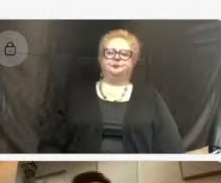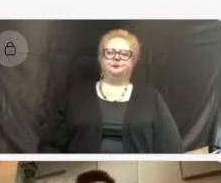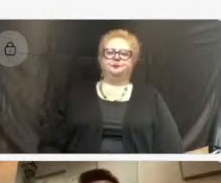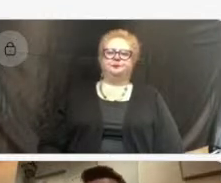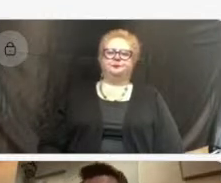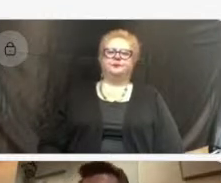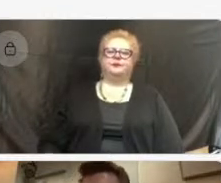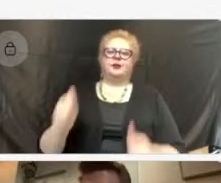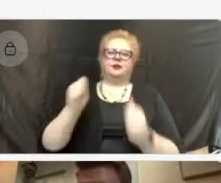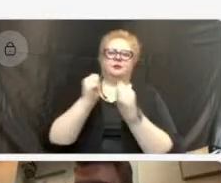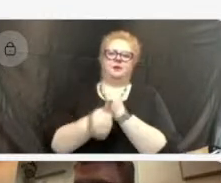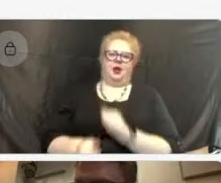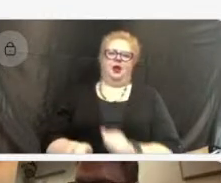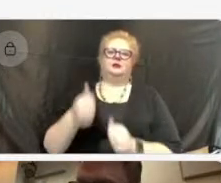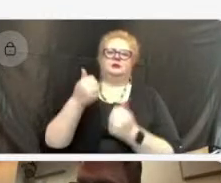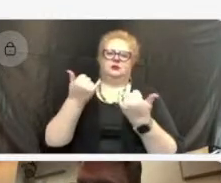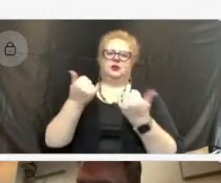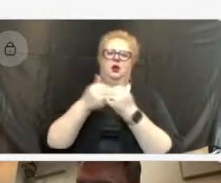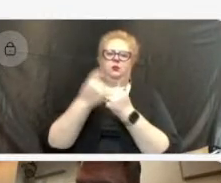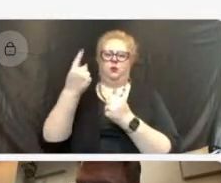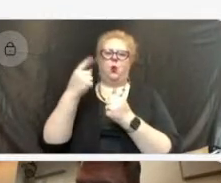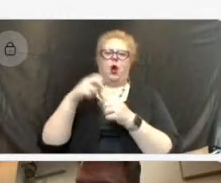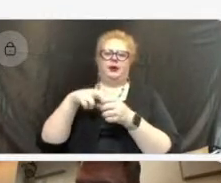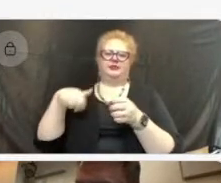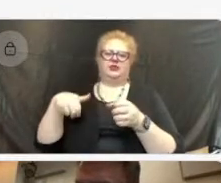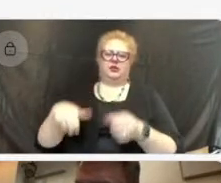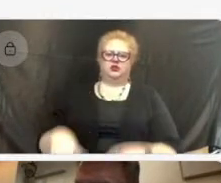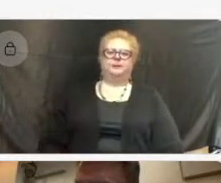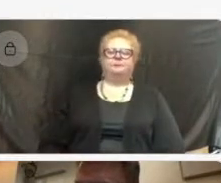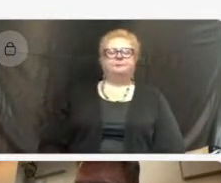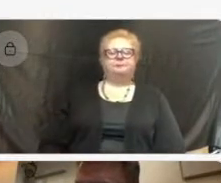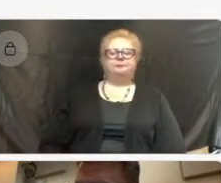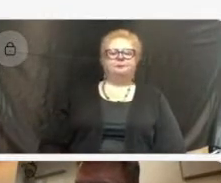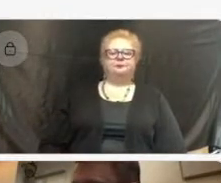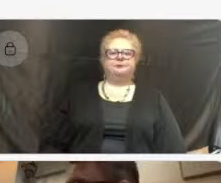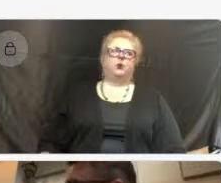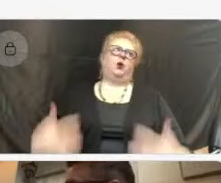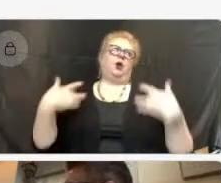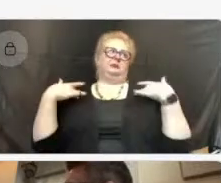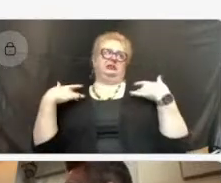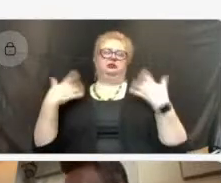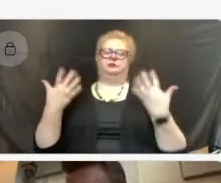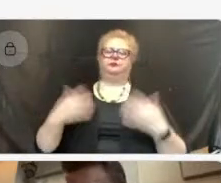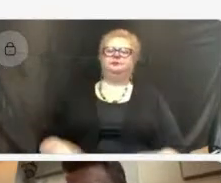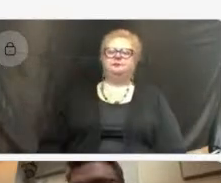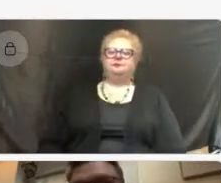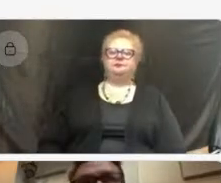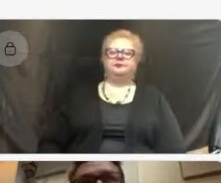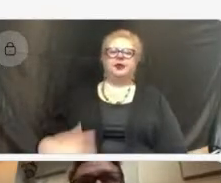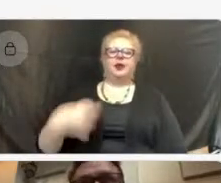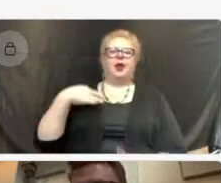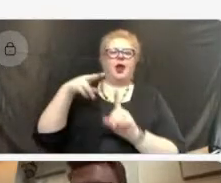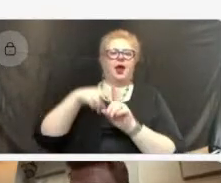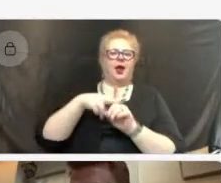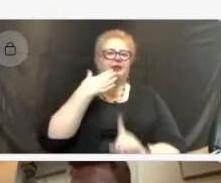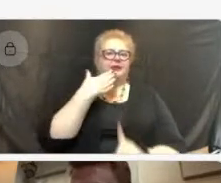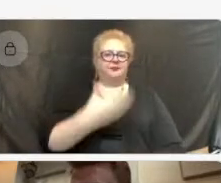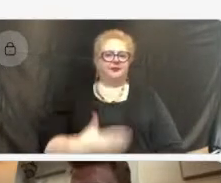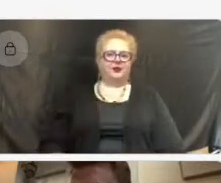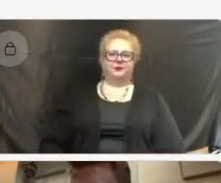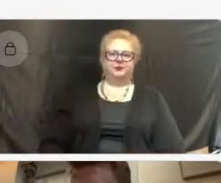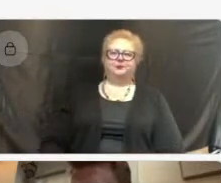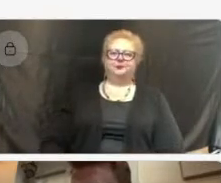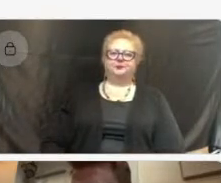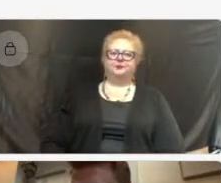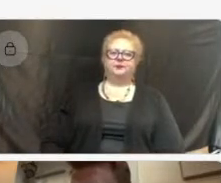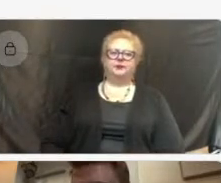The motion passes with one abstention. Thank you. Applicant and the